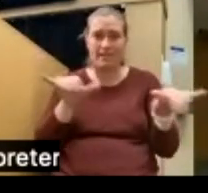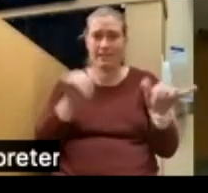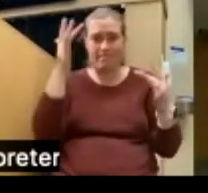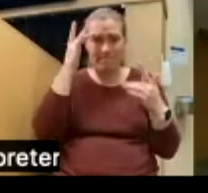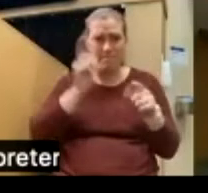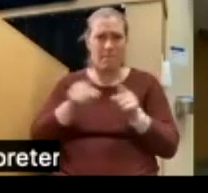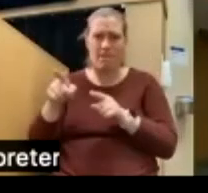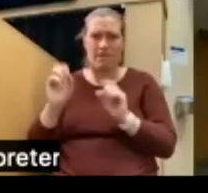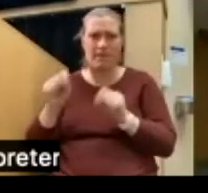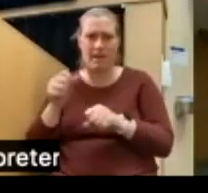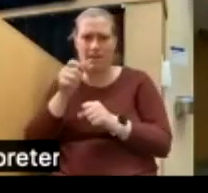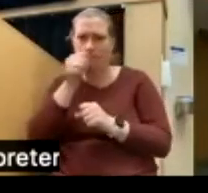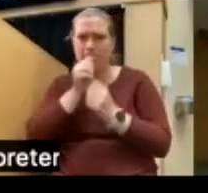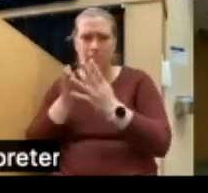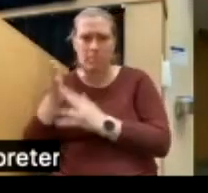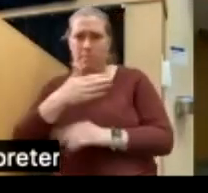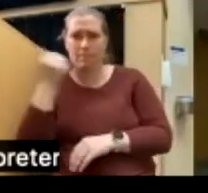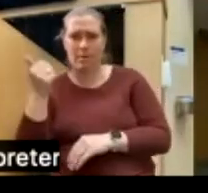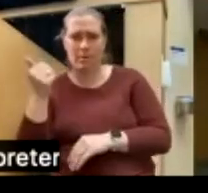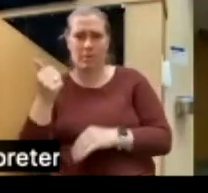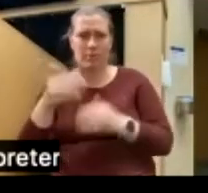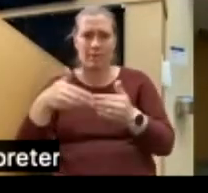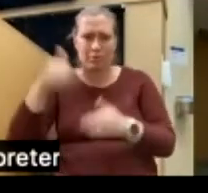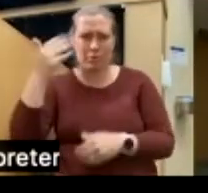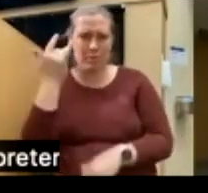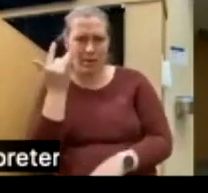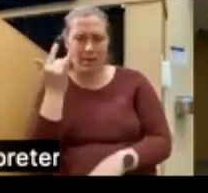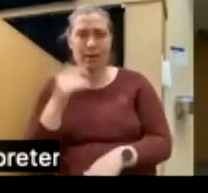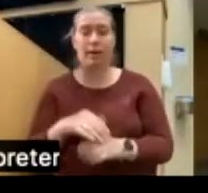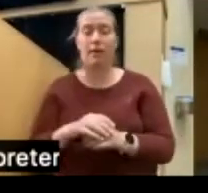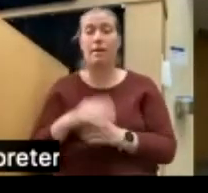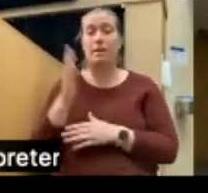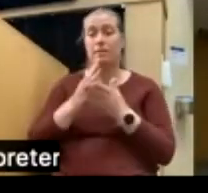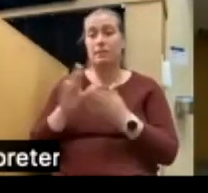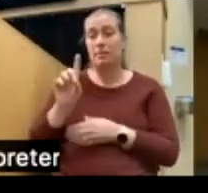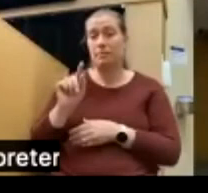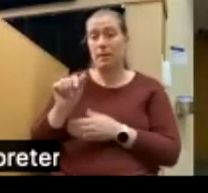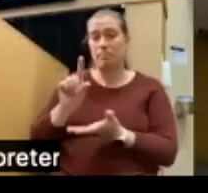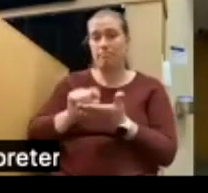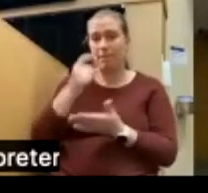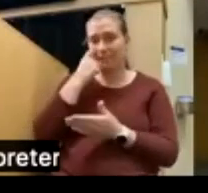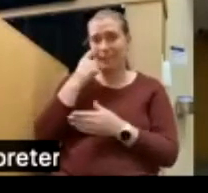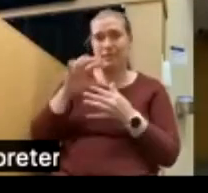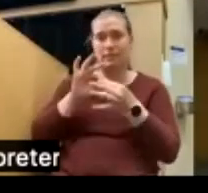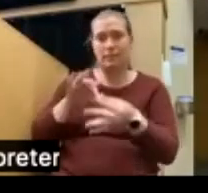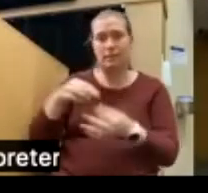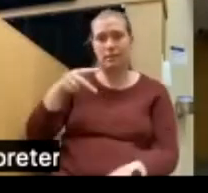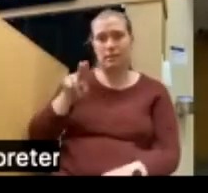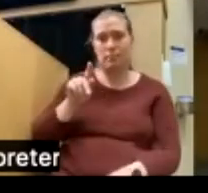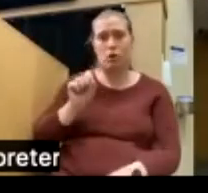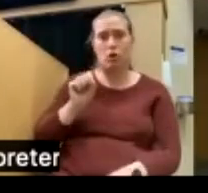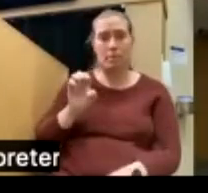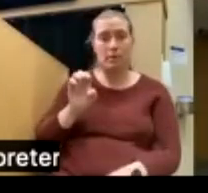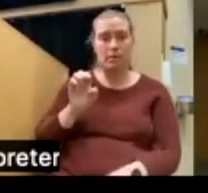better. And what's fascinating is some of the data that's come out around purpose recently, and that people who have a strong sense